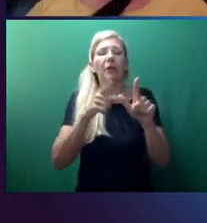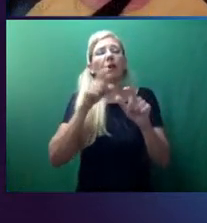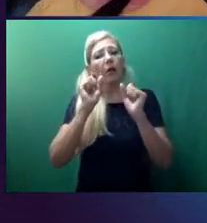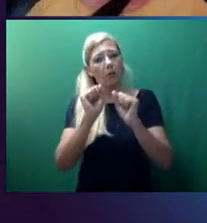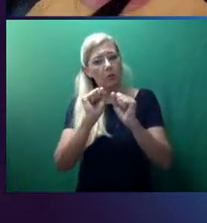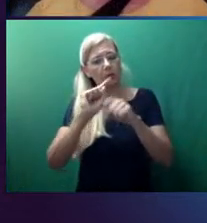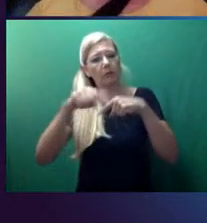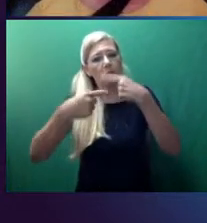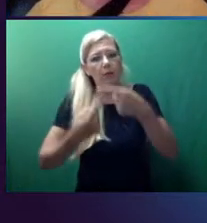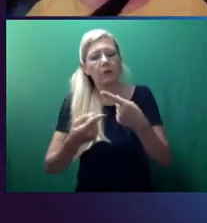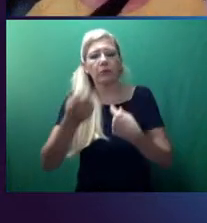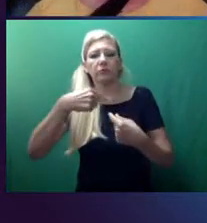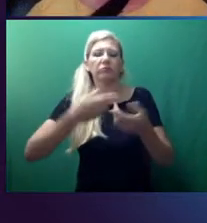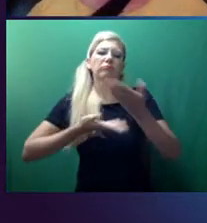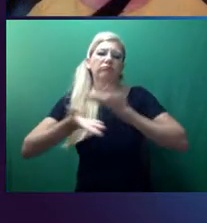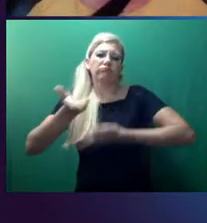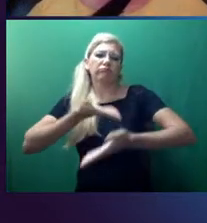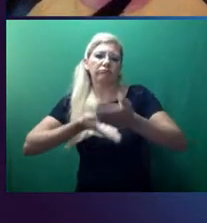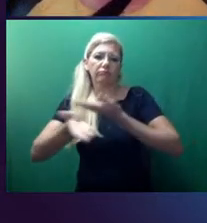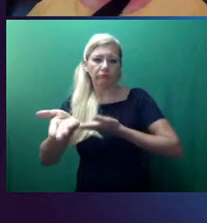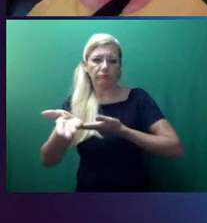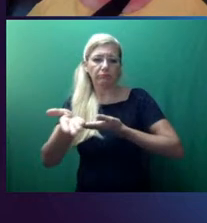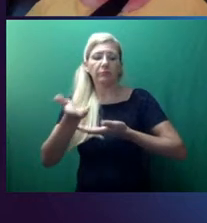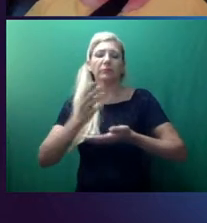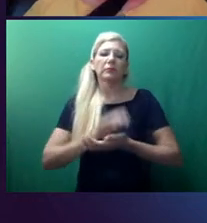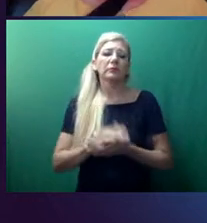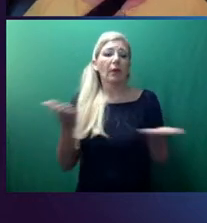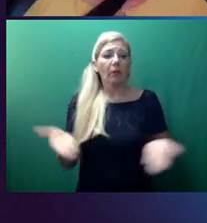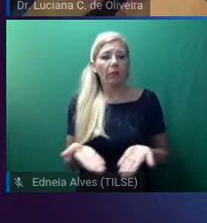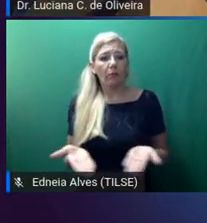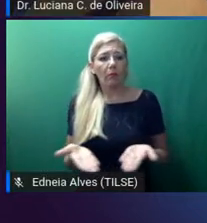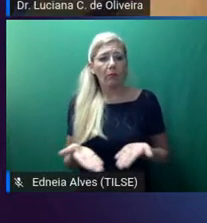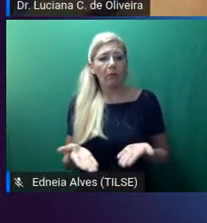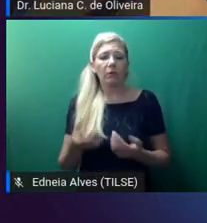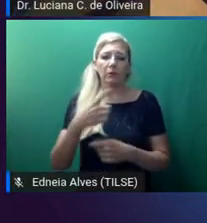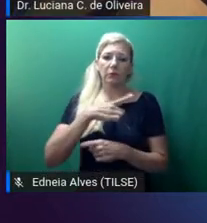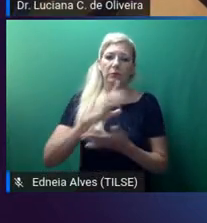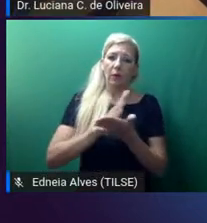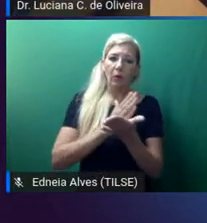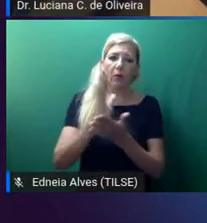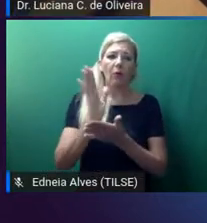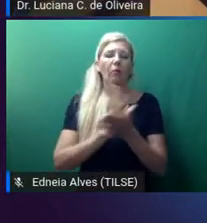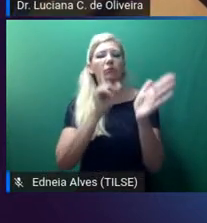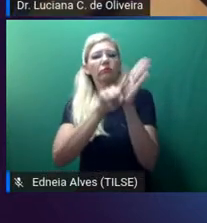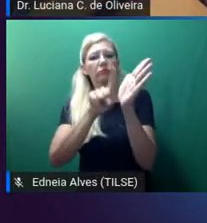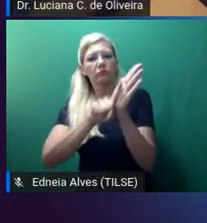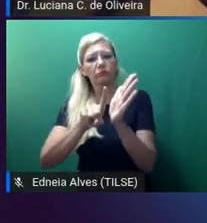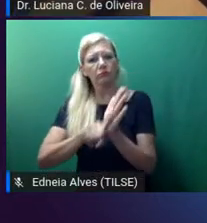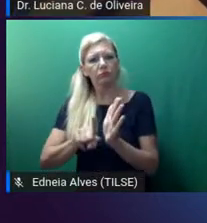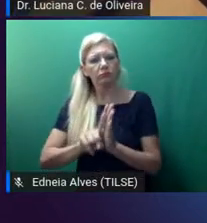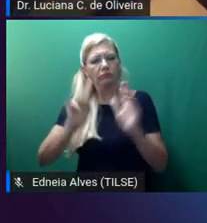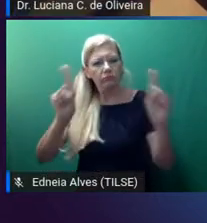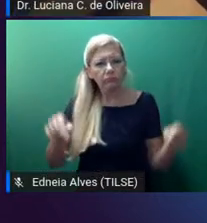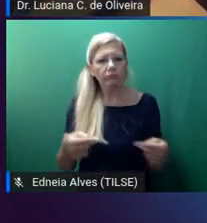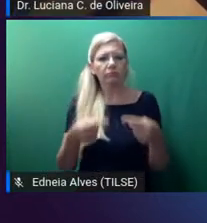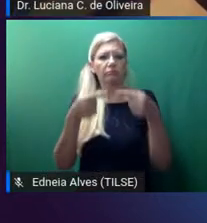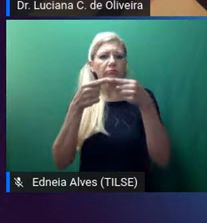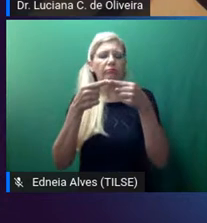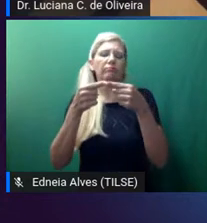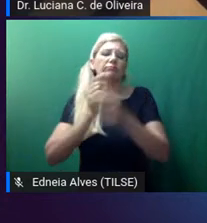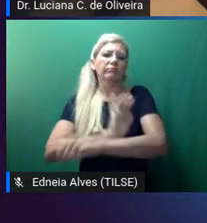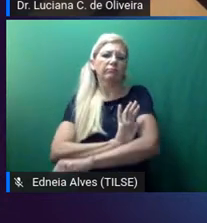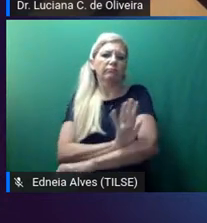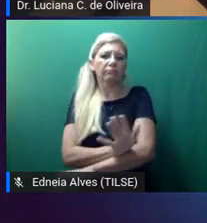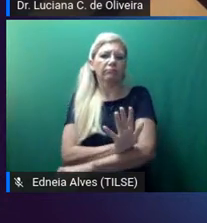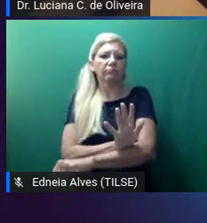conversation. So here are some questions related to racist practices in